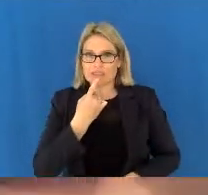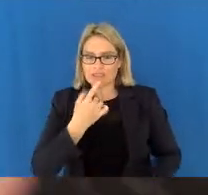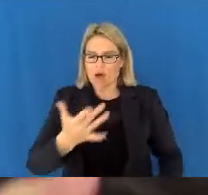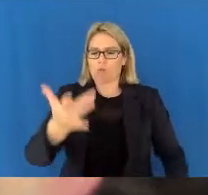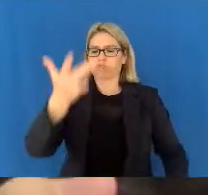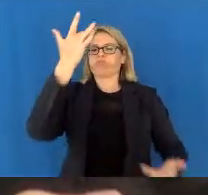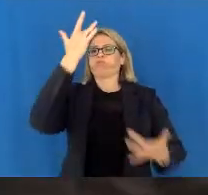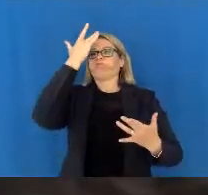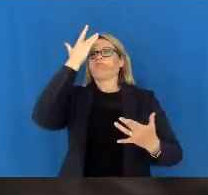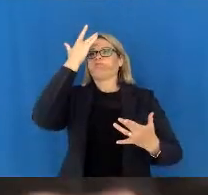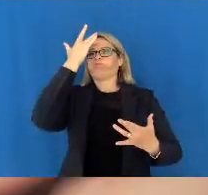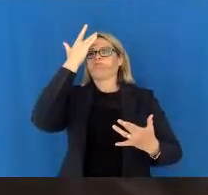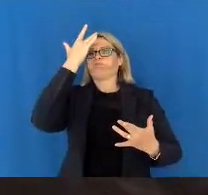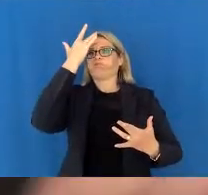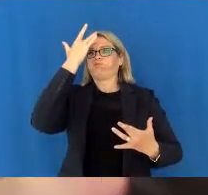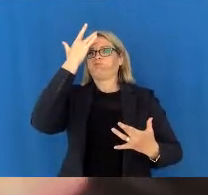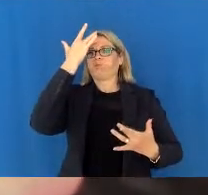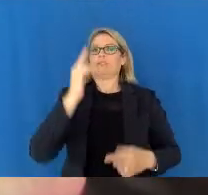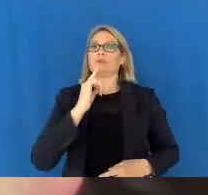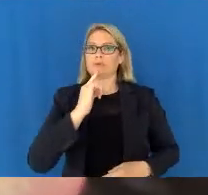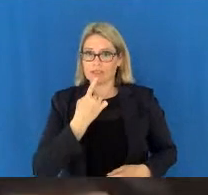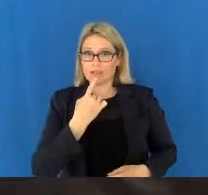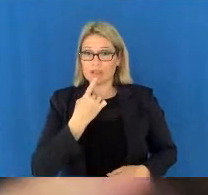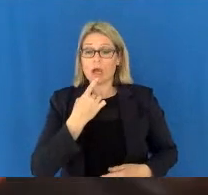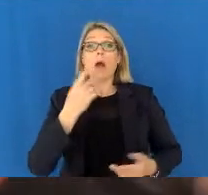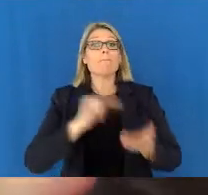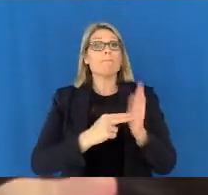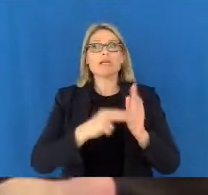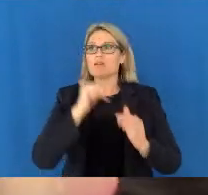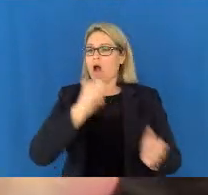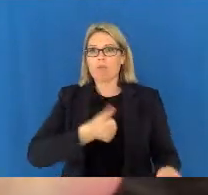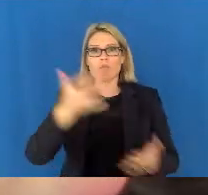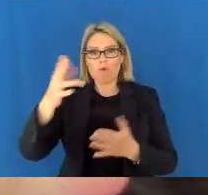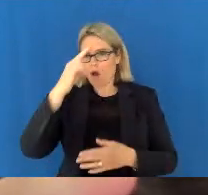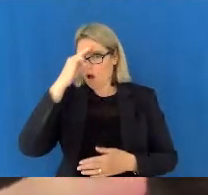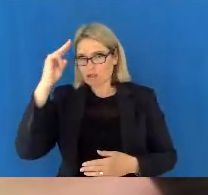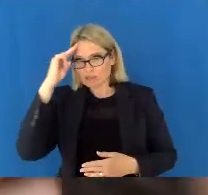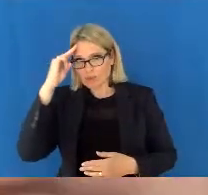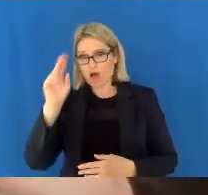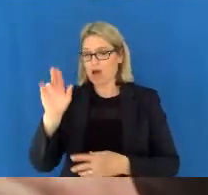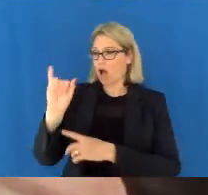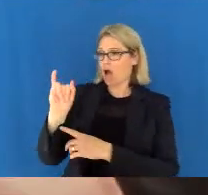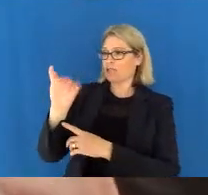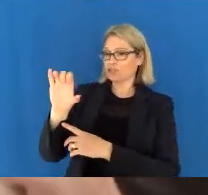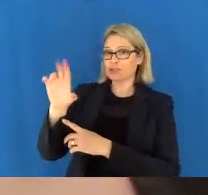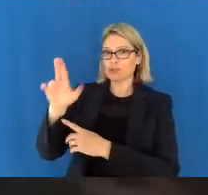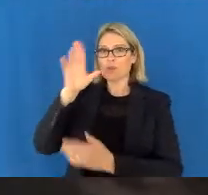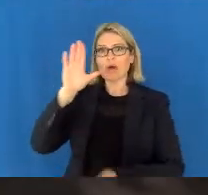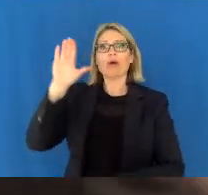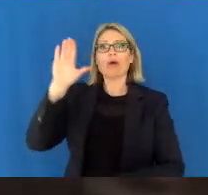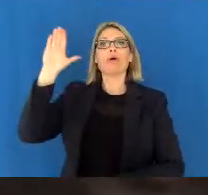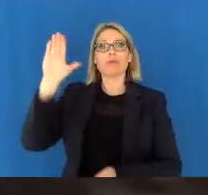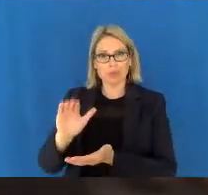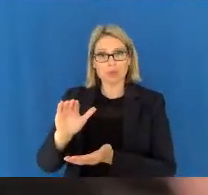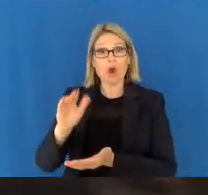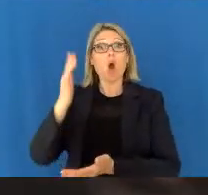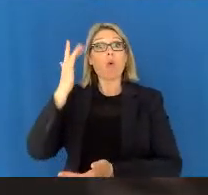COVID-19. That means that they won't be hospitalized in the intensive care units or to be